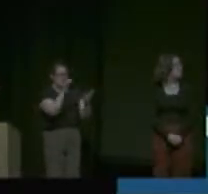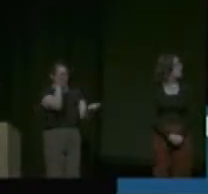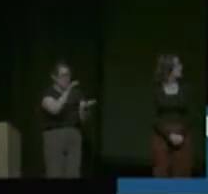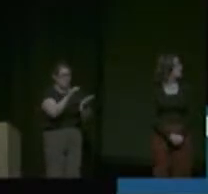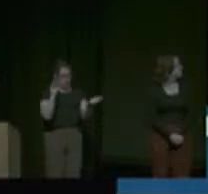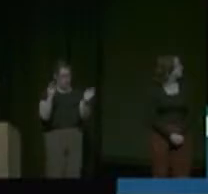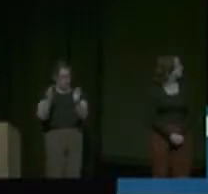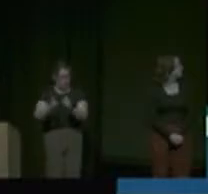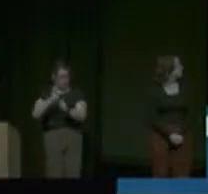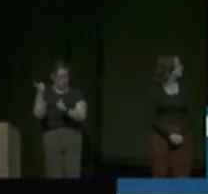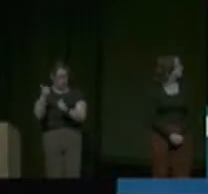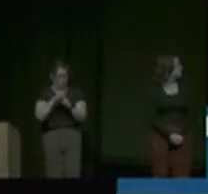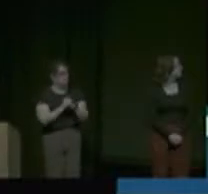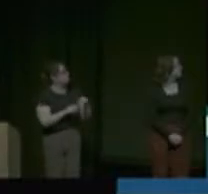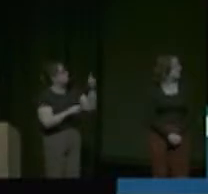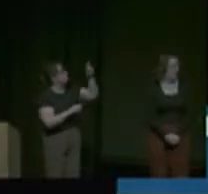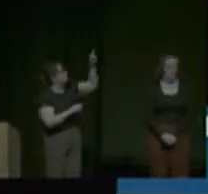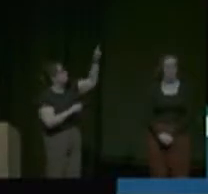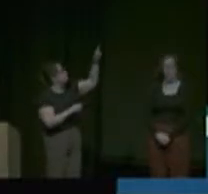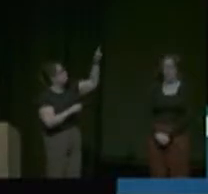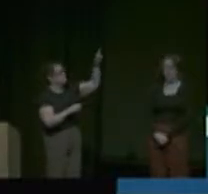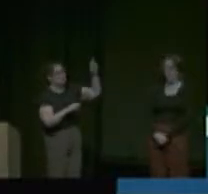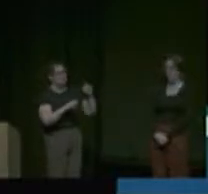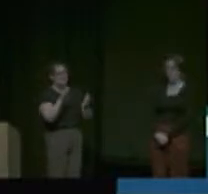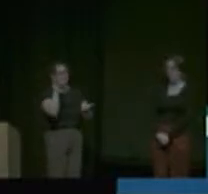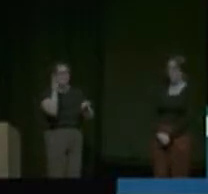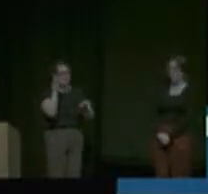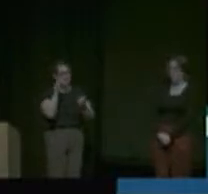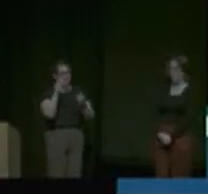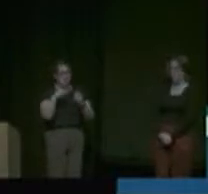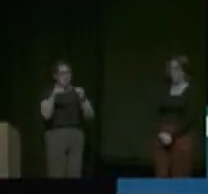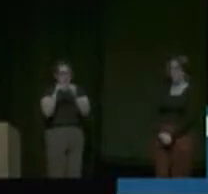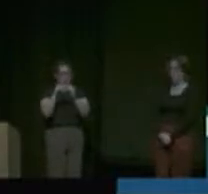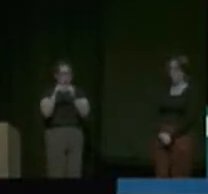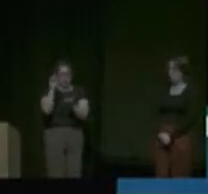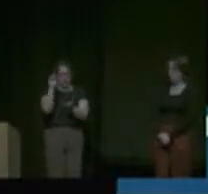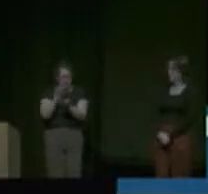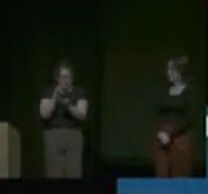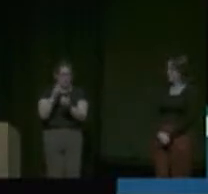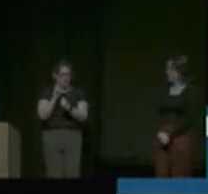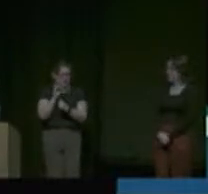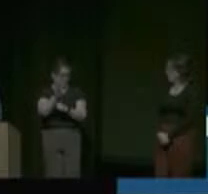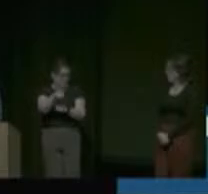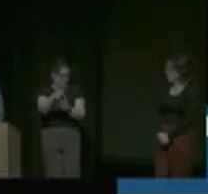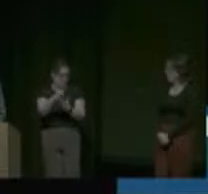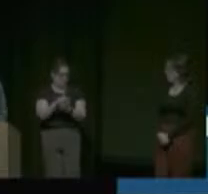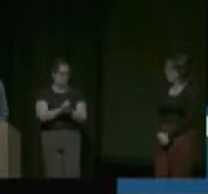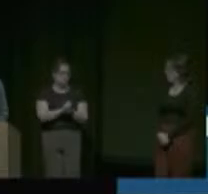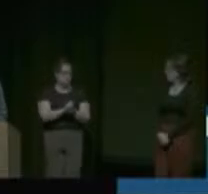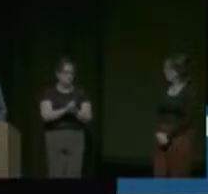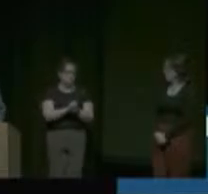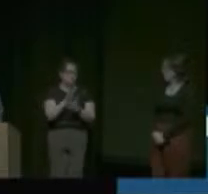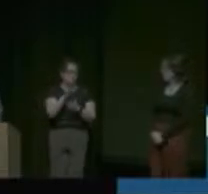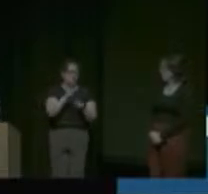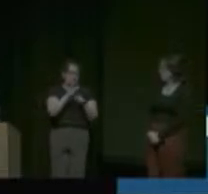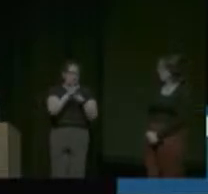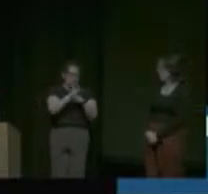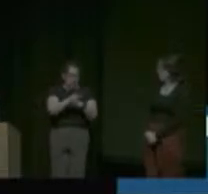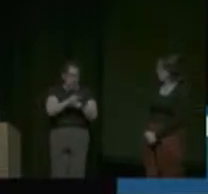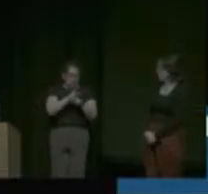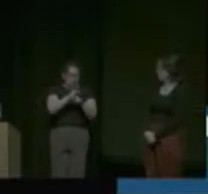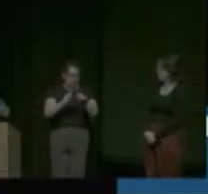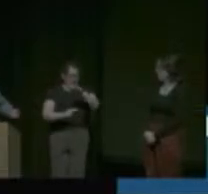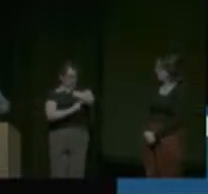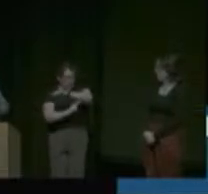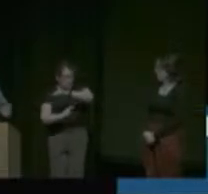other one, and then up in here, an even smaller piece if needed. So we'll carefully work around the